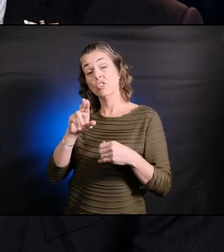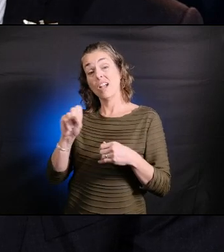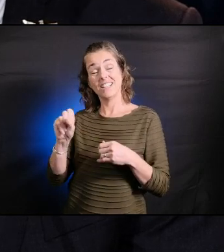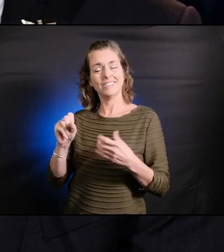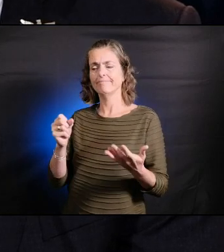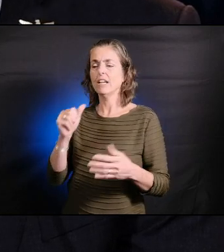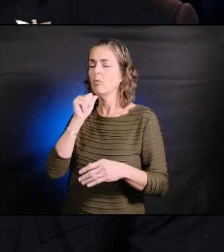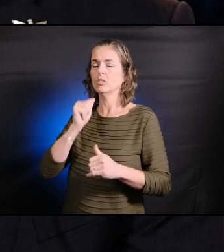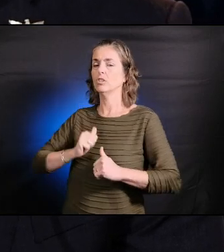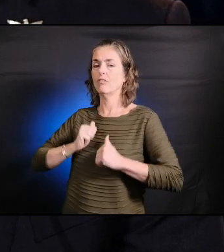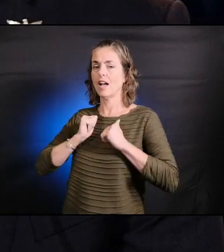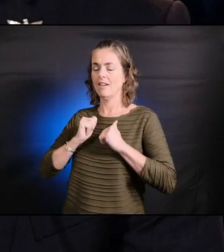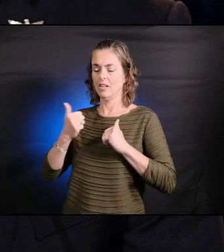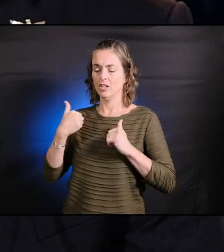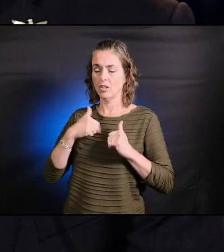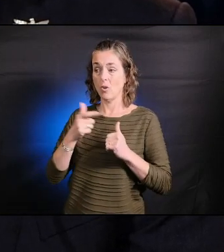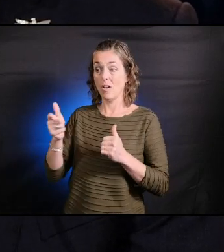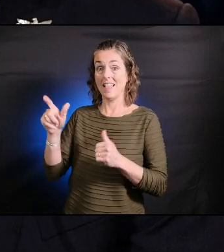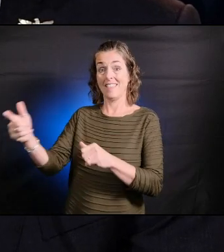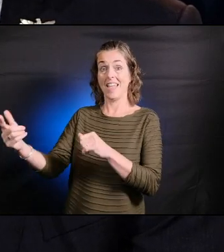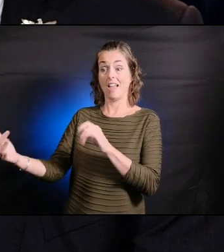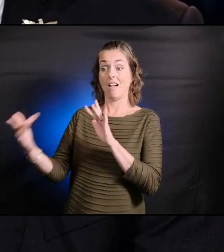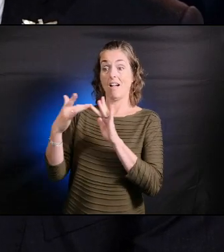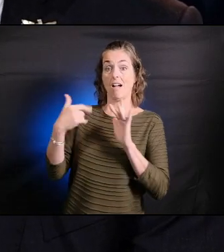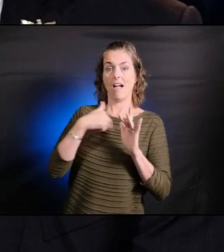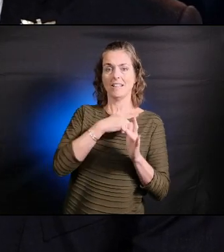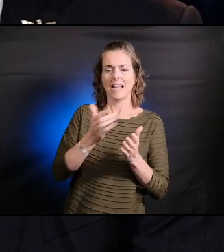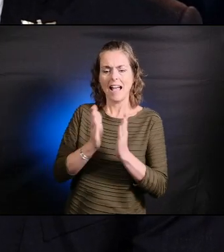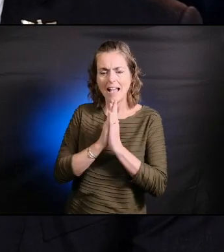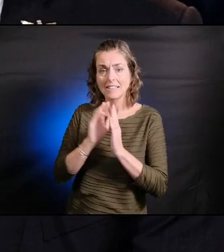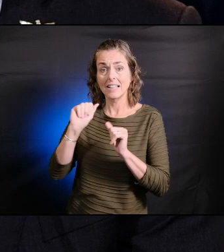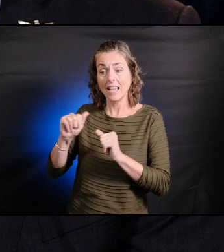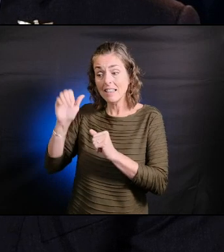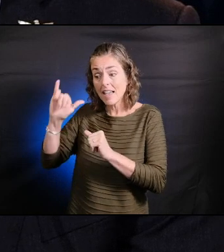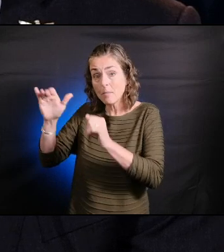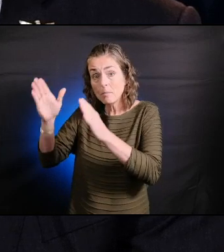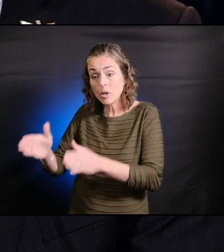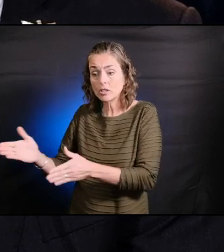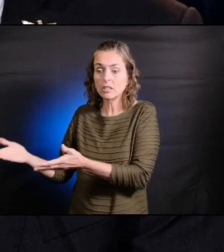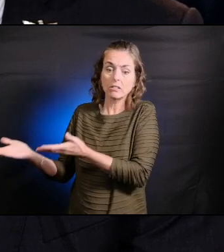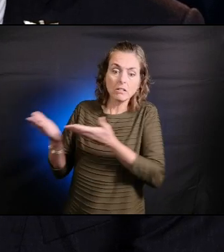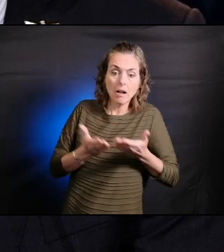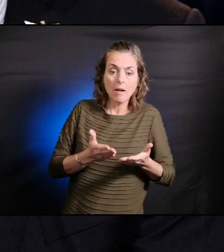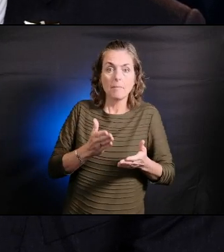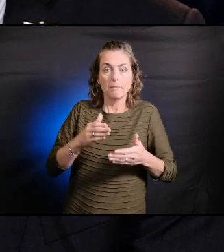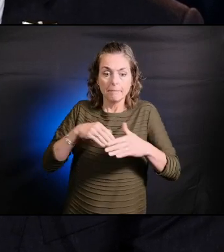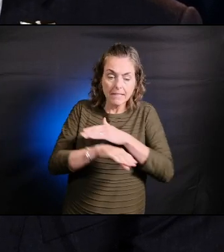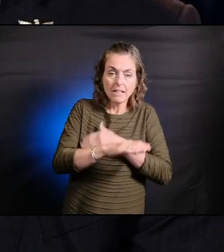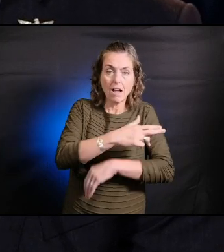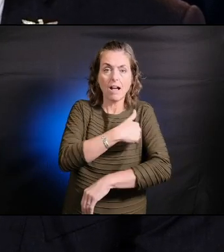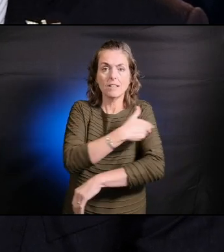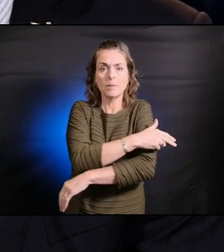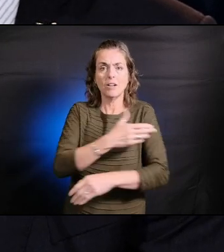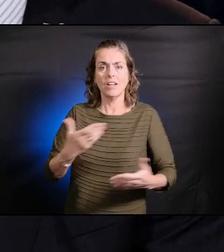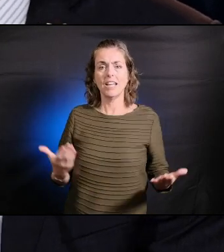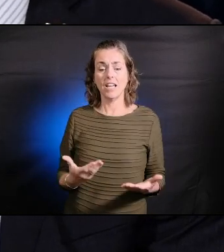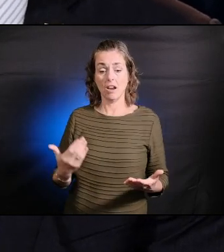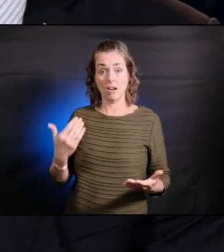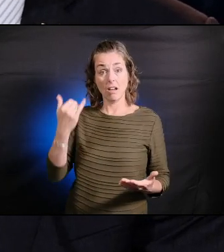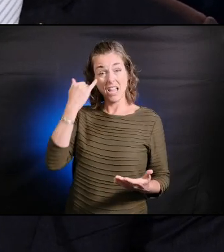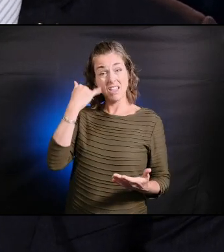good conscience, deny this individual the medical treatment that they were in so desperate need of. It is